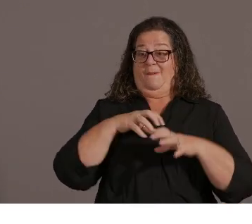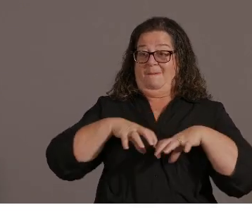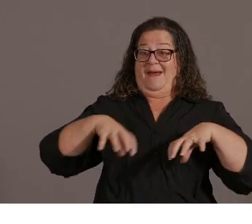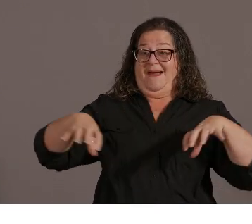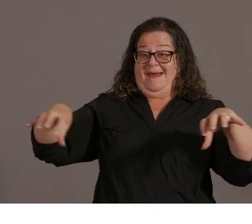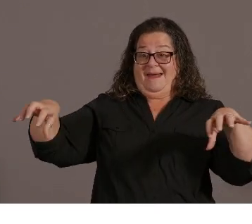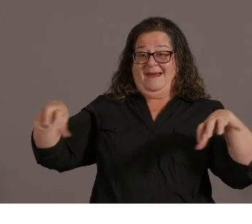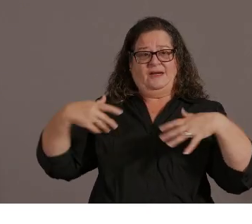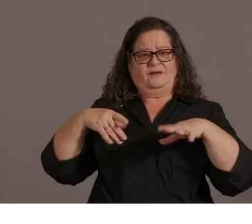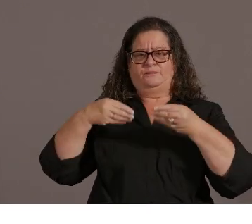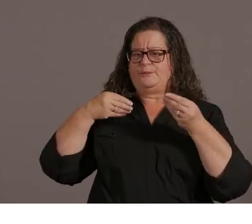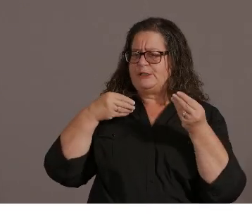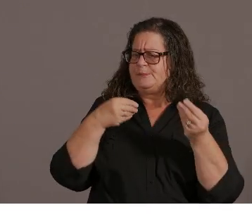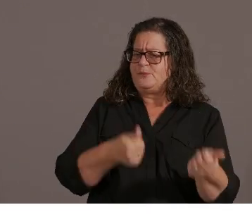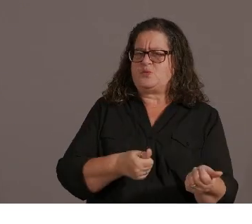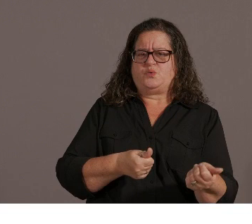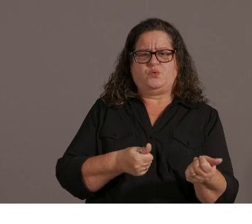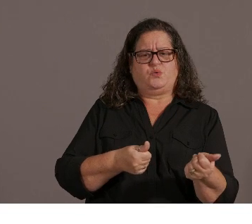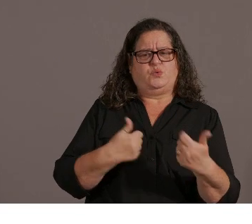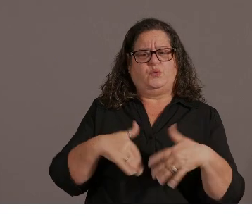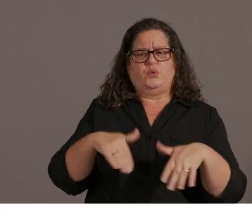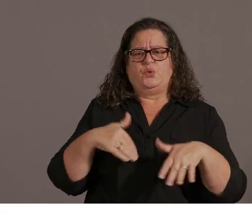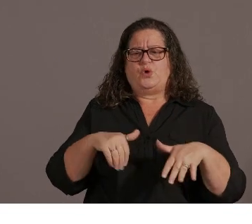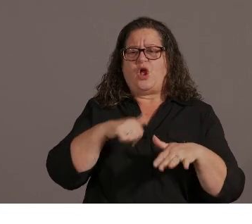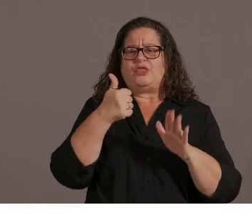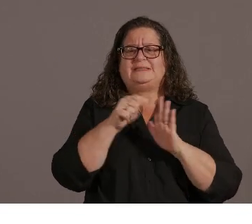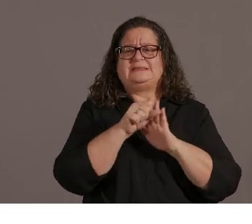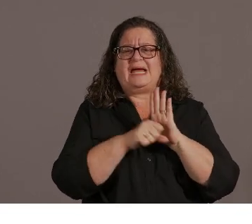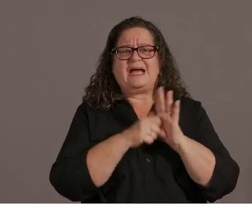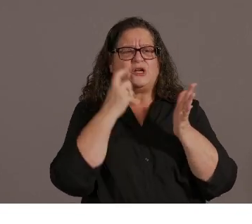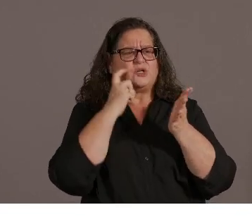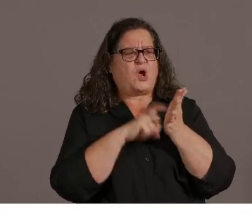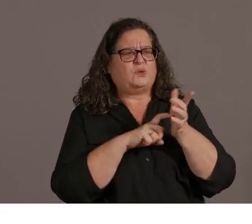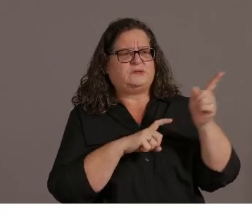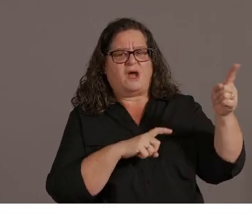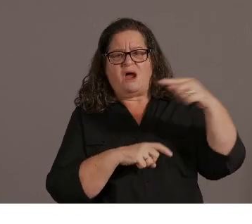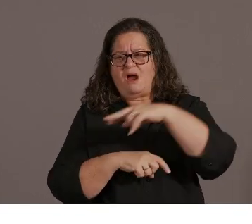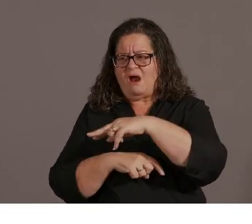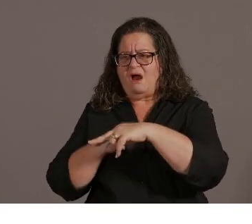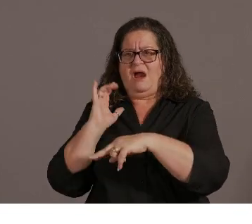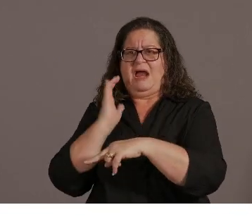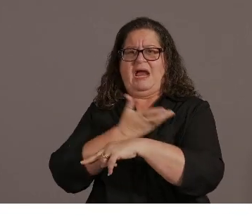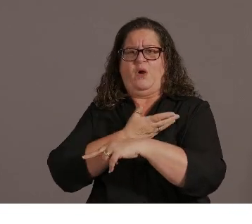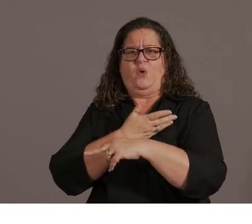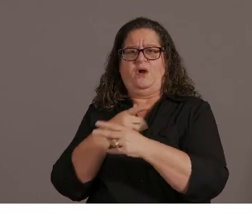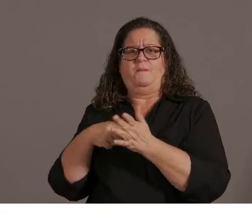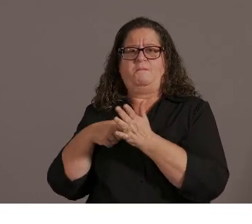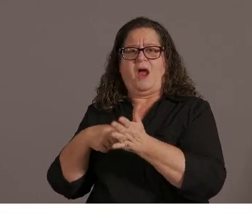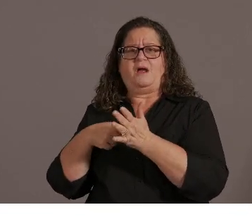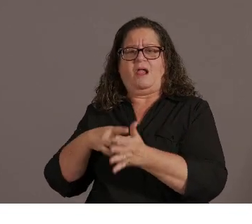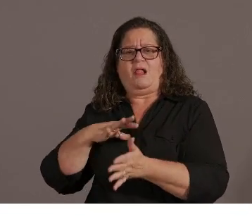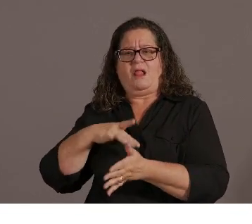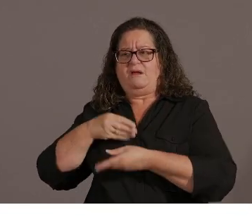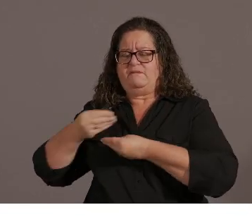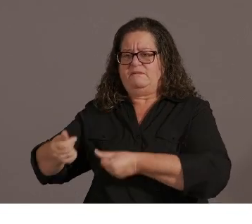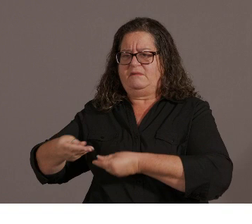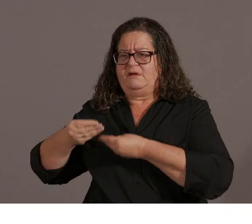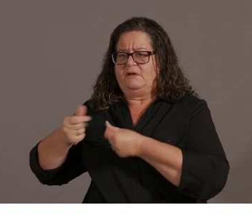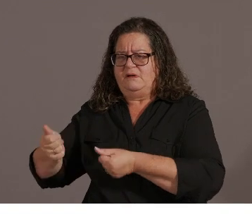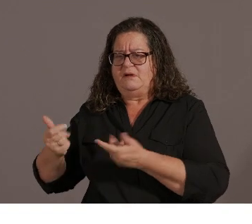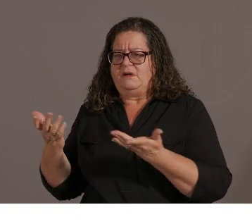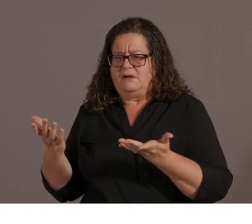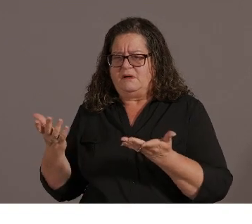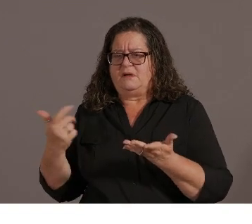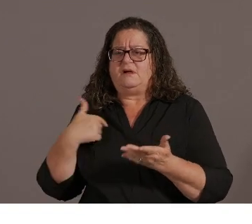nationally recognized model, we still have significant unfilled capacity to administer vaccine, and we'll be looking